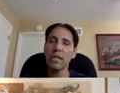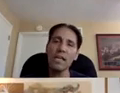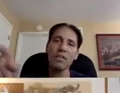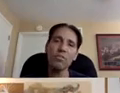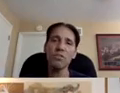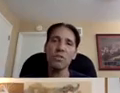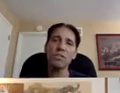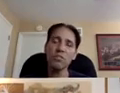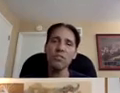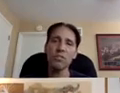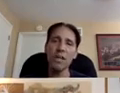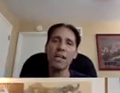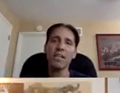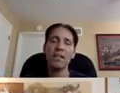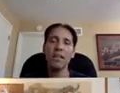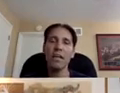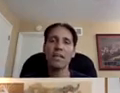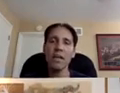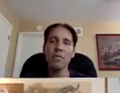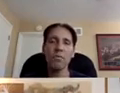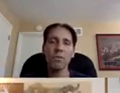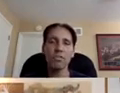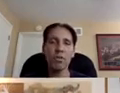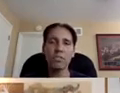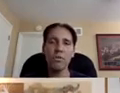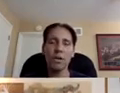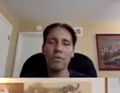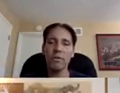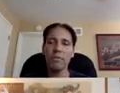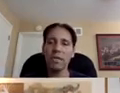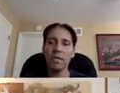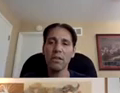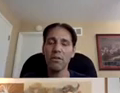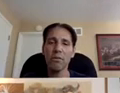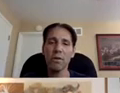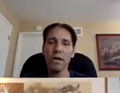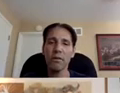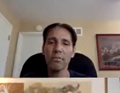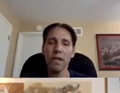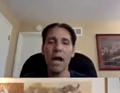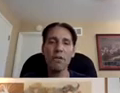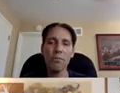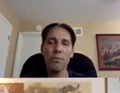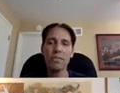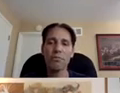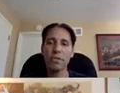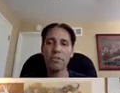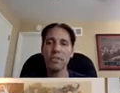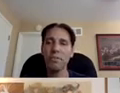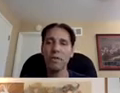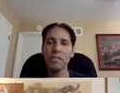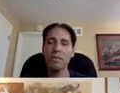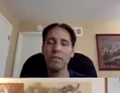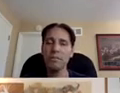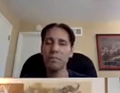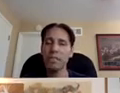say, hey, you should do this, you should do that. And I think in a time when there's so much going on for everybody, you know, I know for myself personally, I